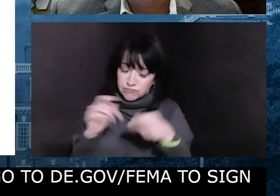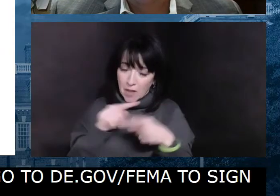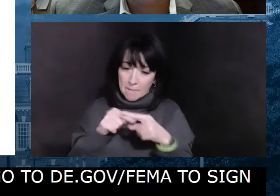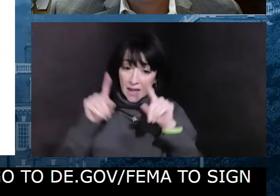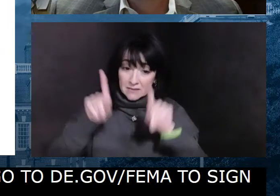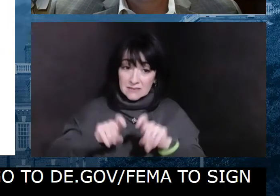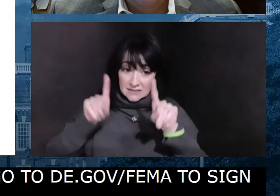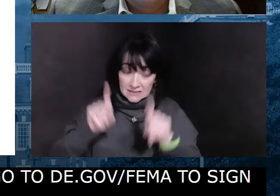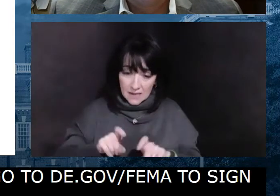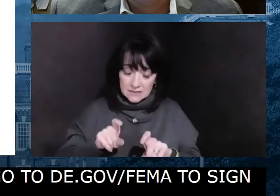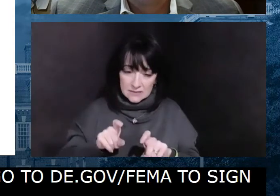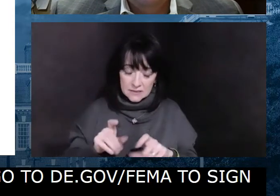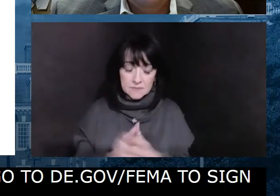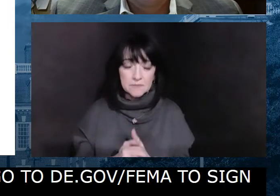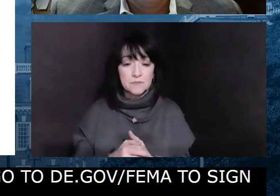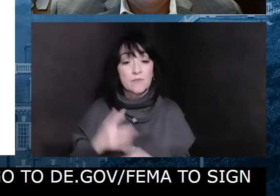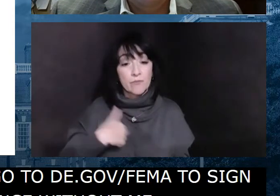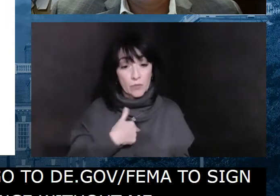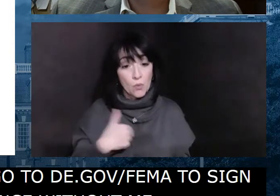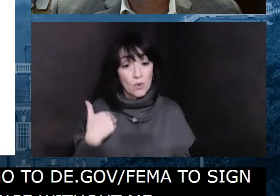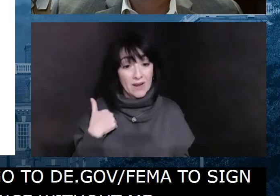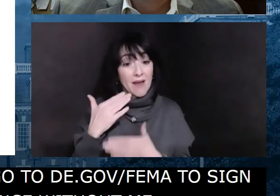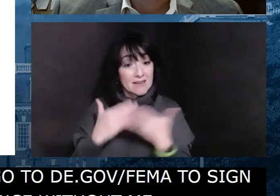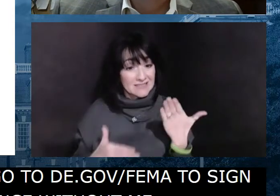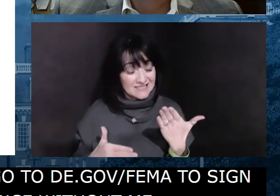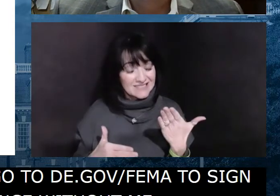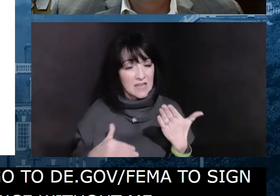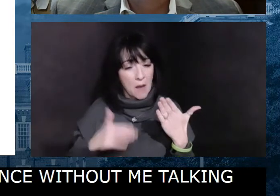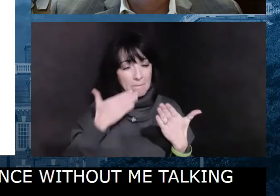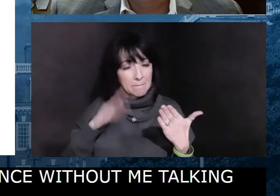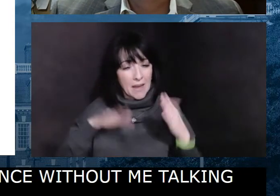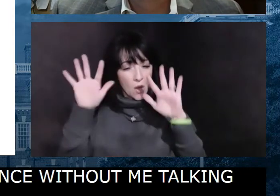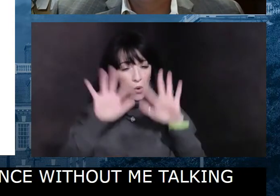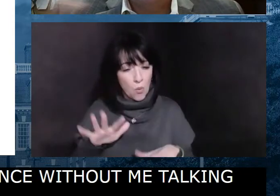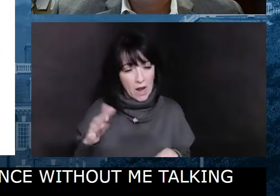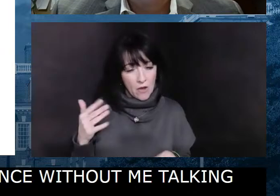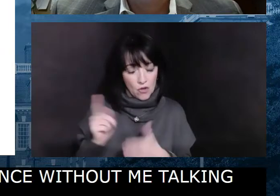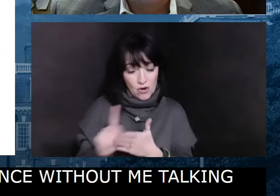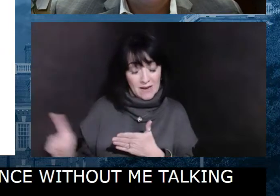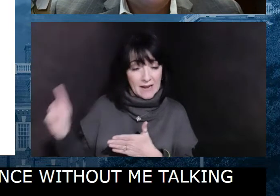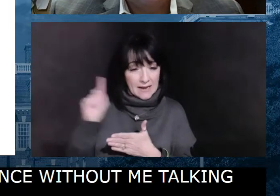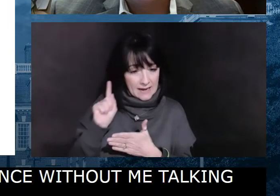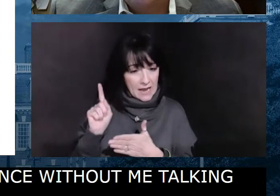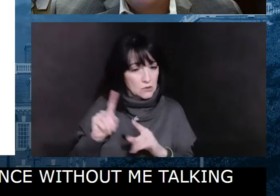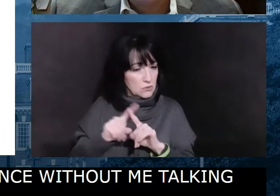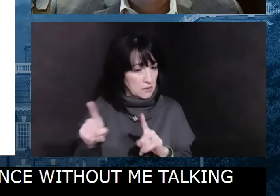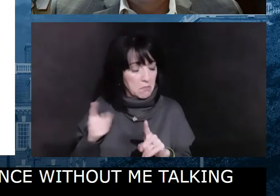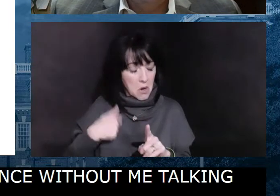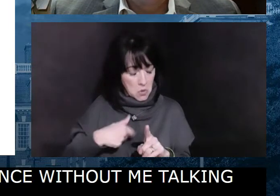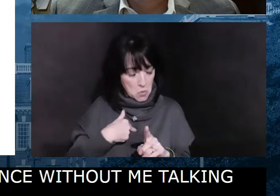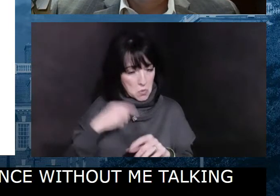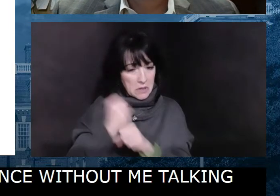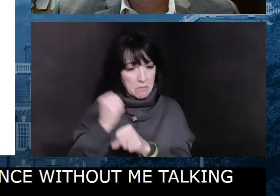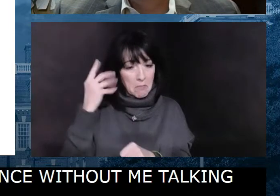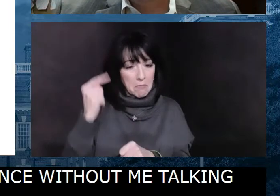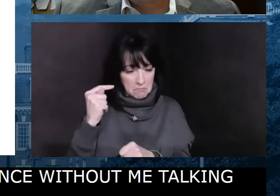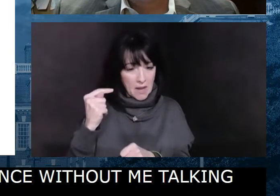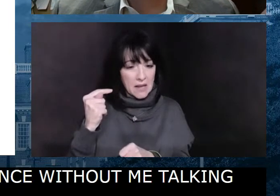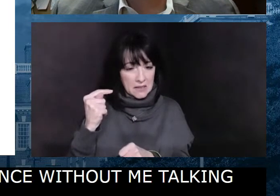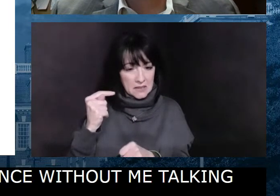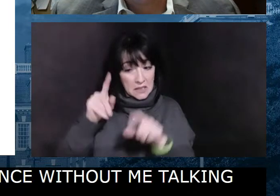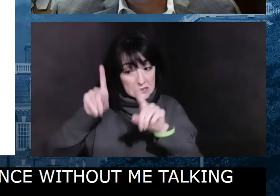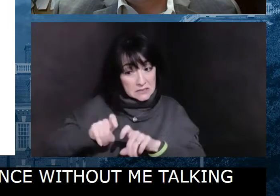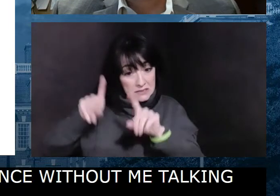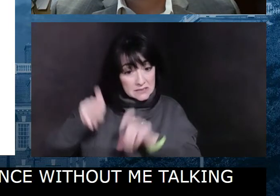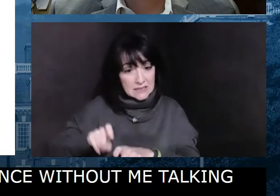that was weather. We still had some inclement weather last week, but we were able to get back up to just under the 42,000. So as Dr. Tay says, you